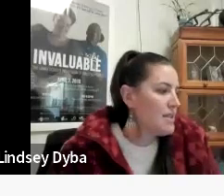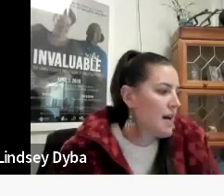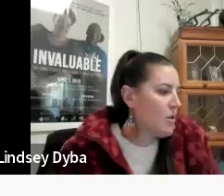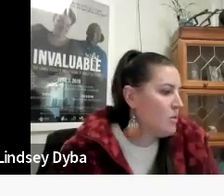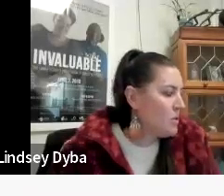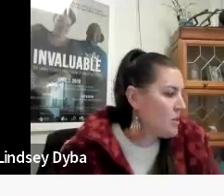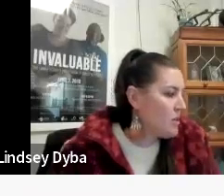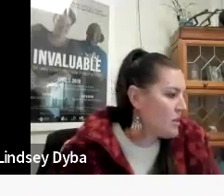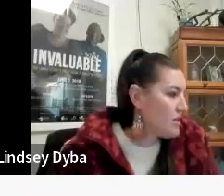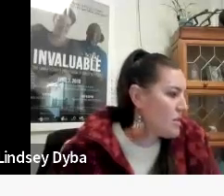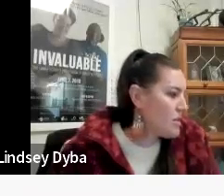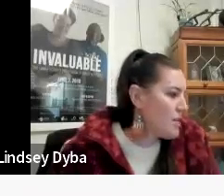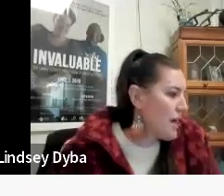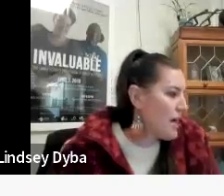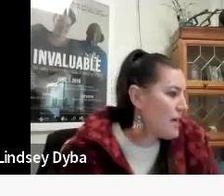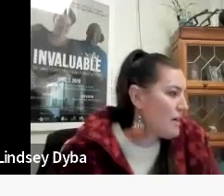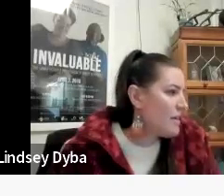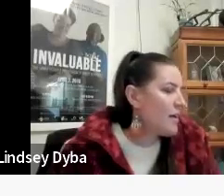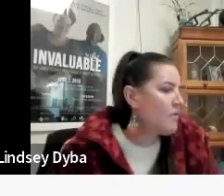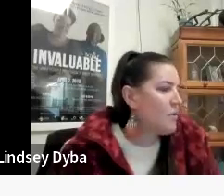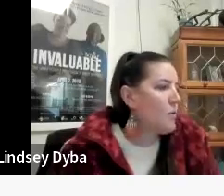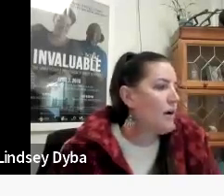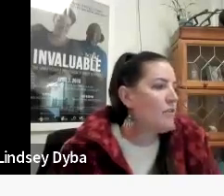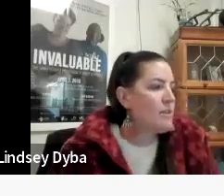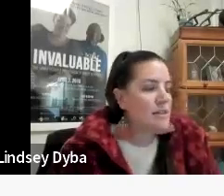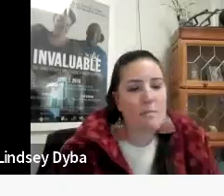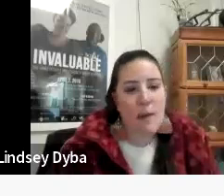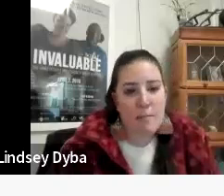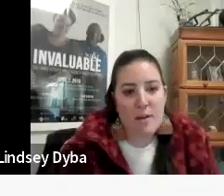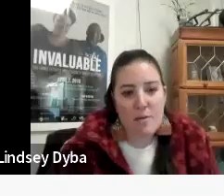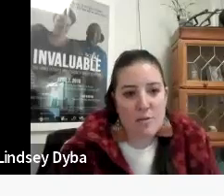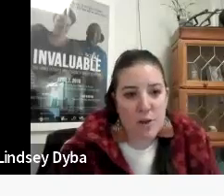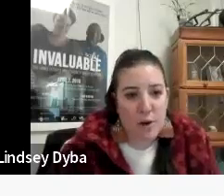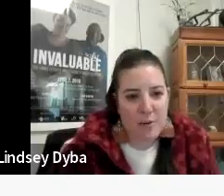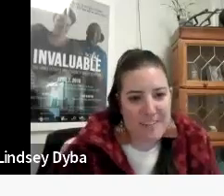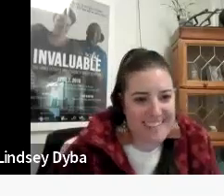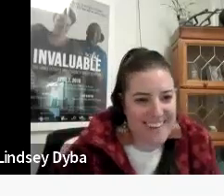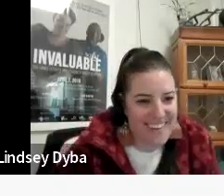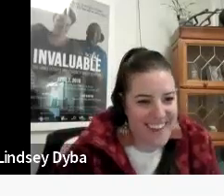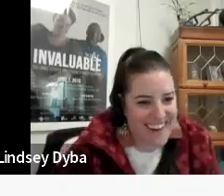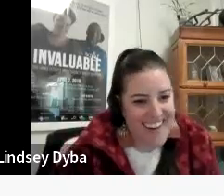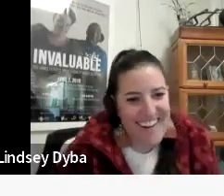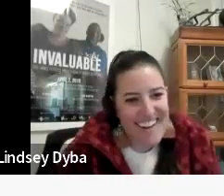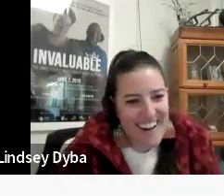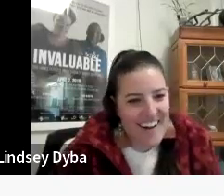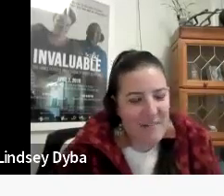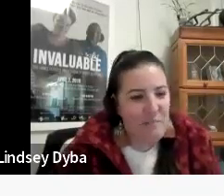the south side. I don't know, wherever this map tells you to go, go